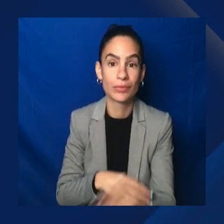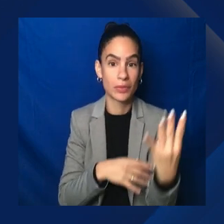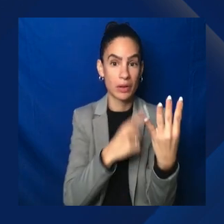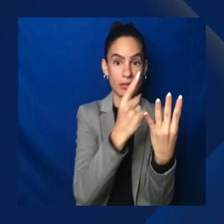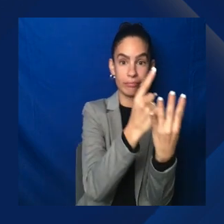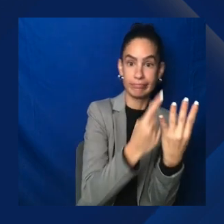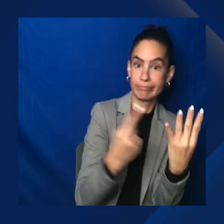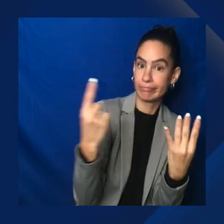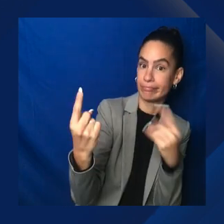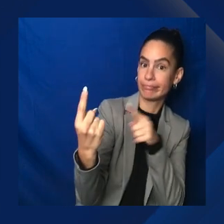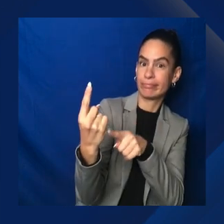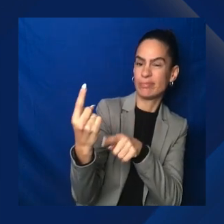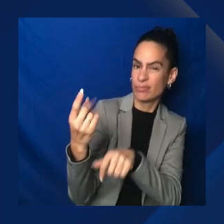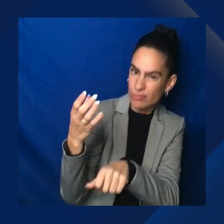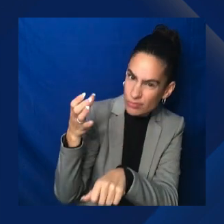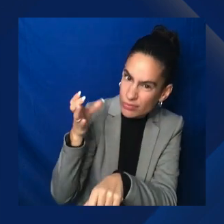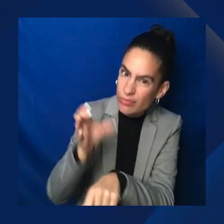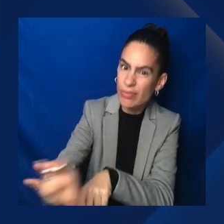proper resources they deserve.